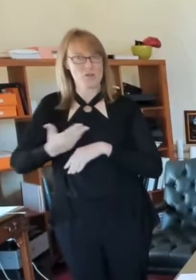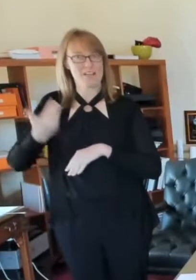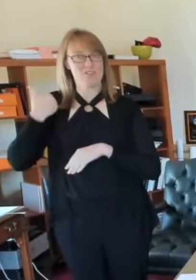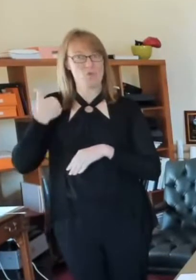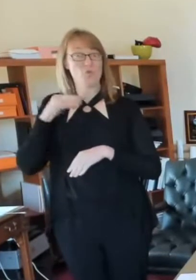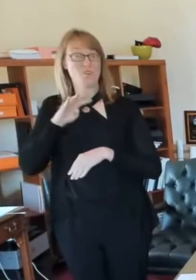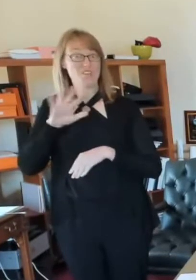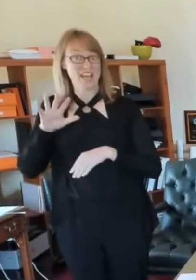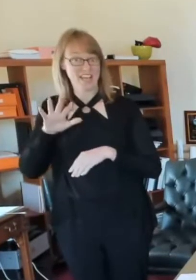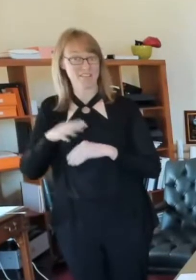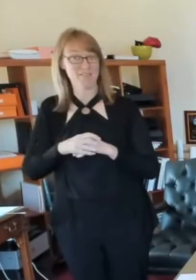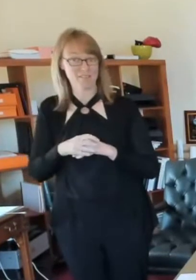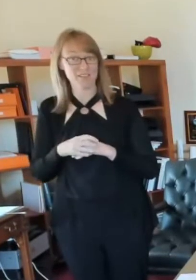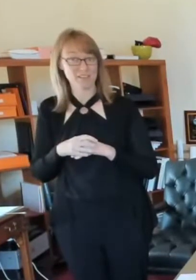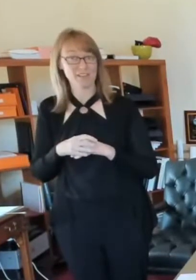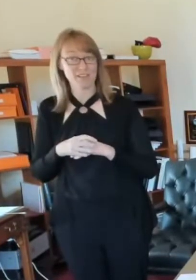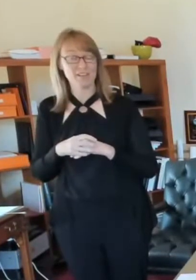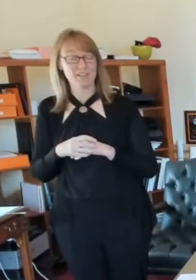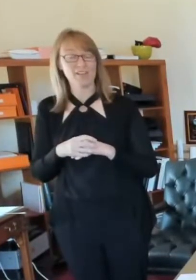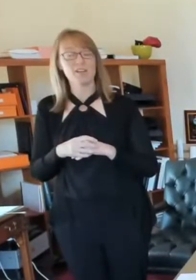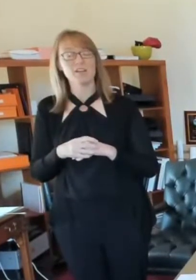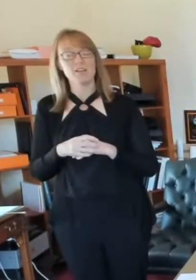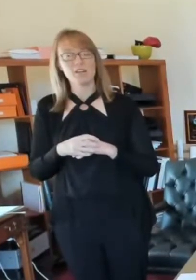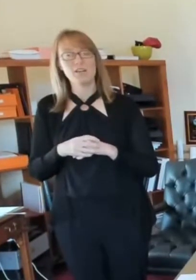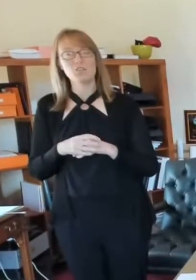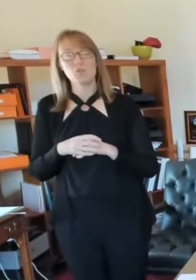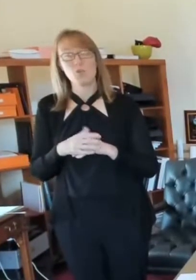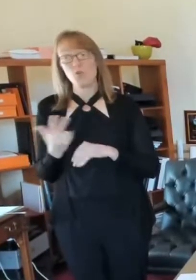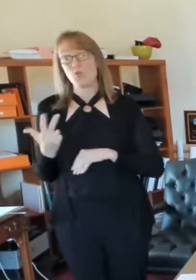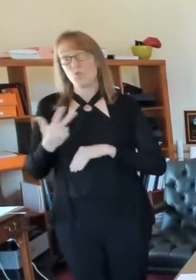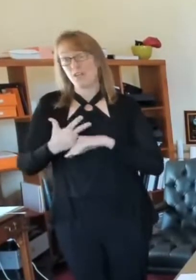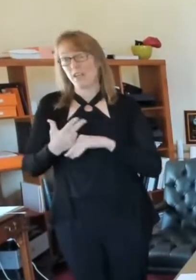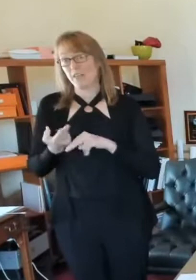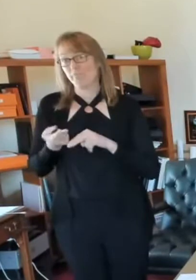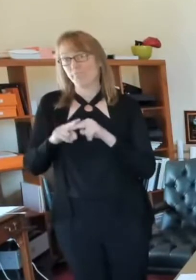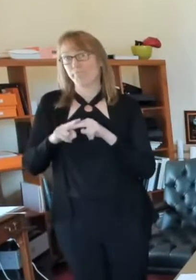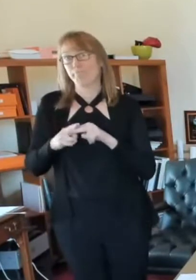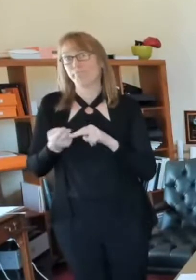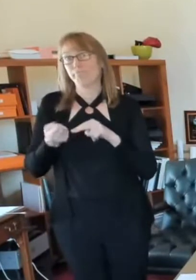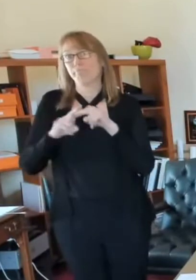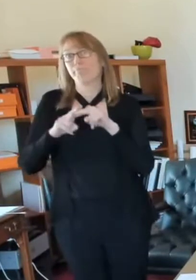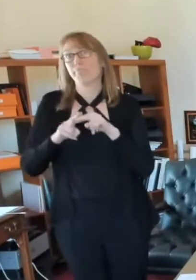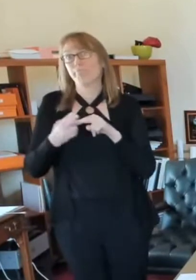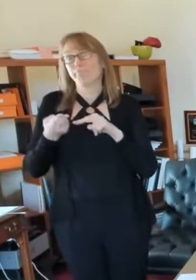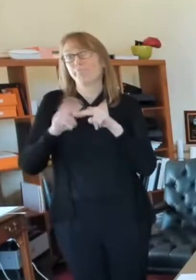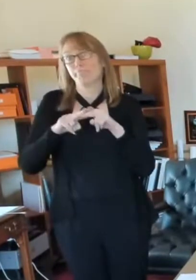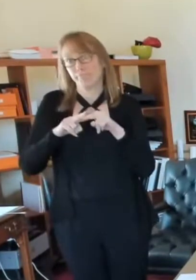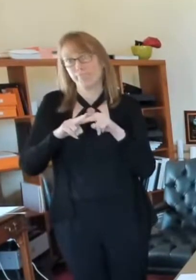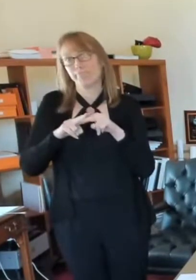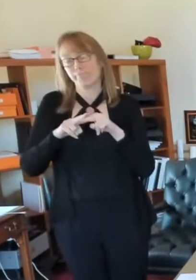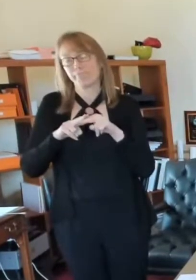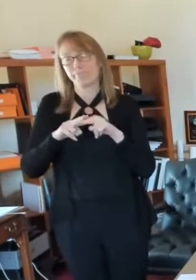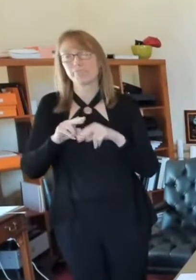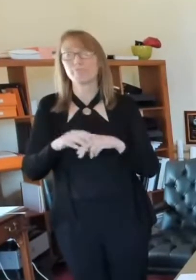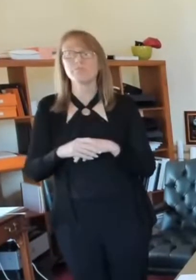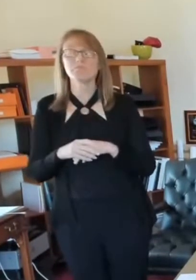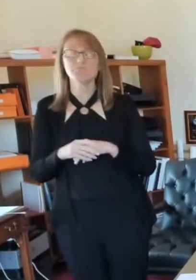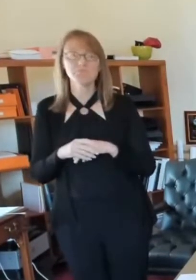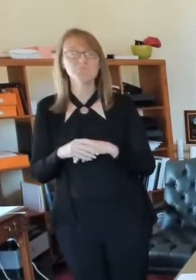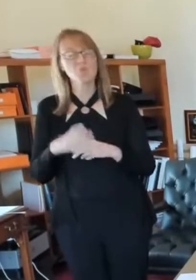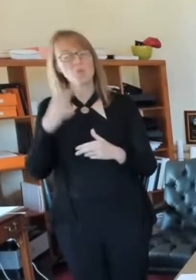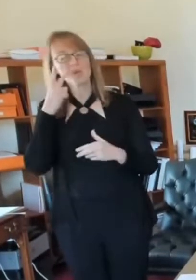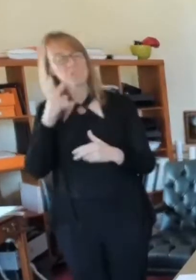are 3 days of increased cases, pretty significantly increased cases. Now, we've seen